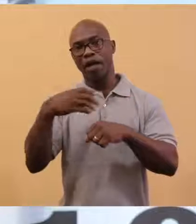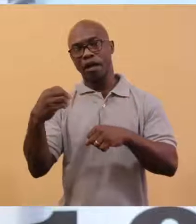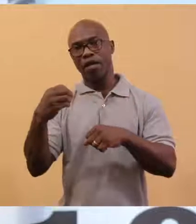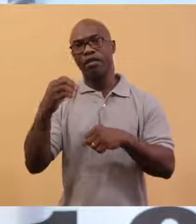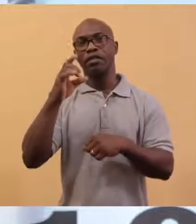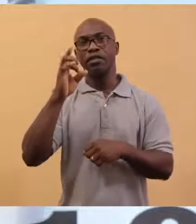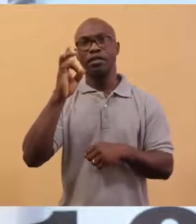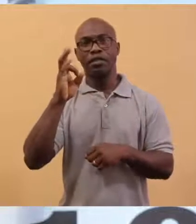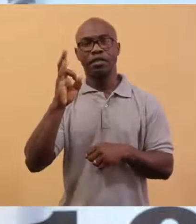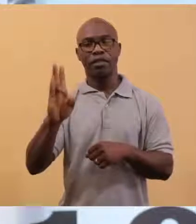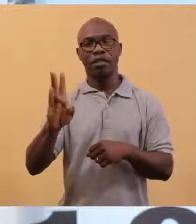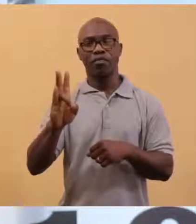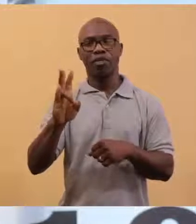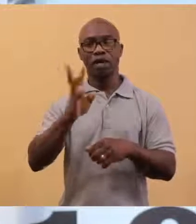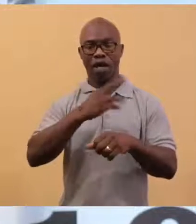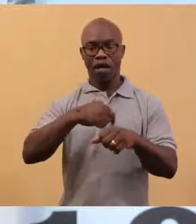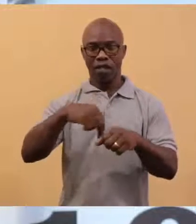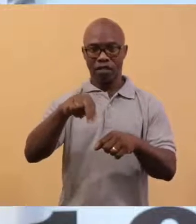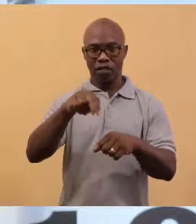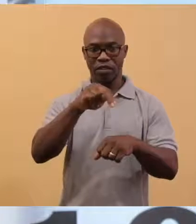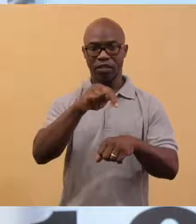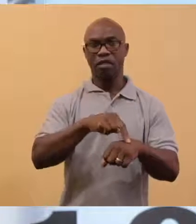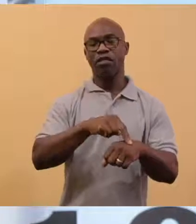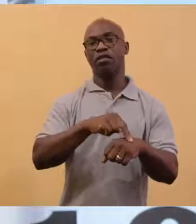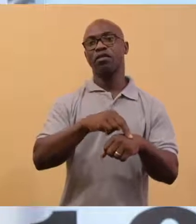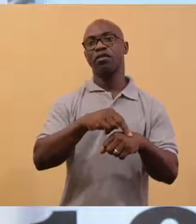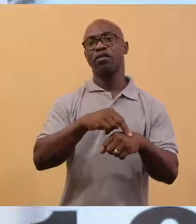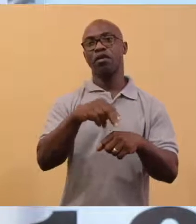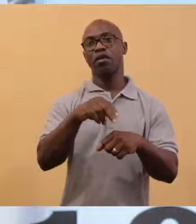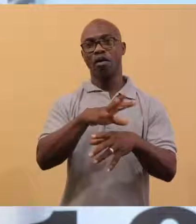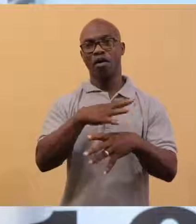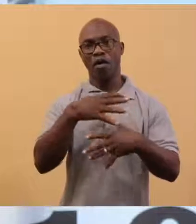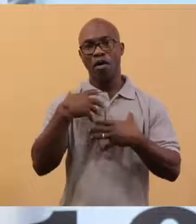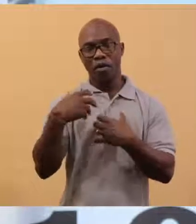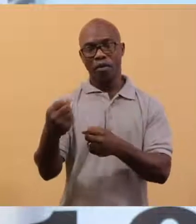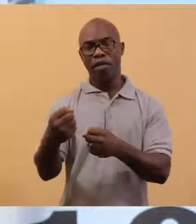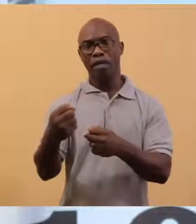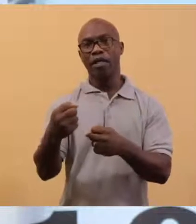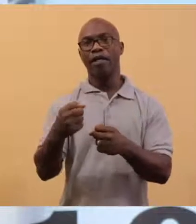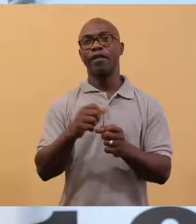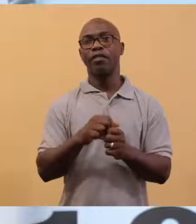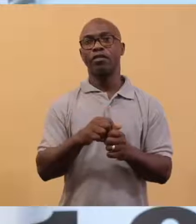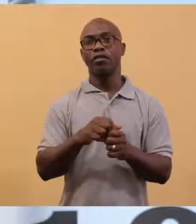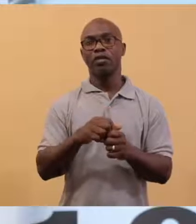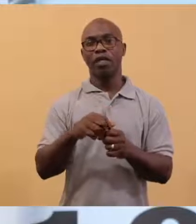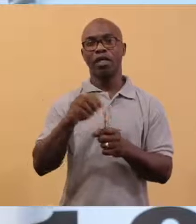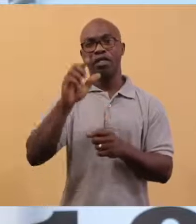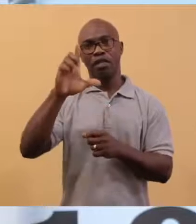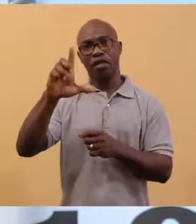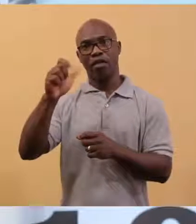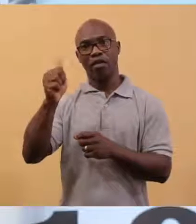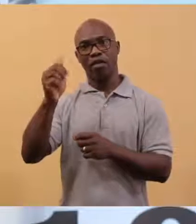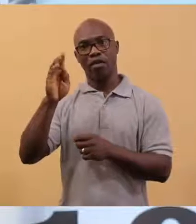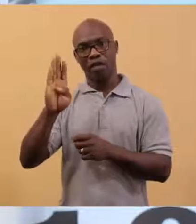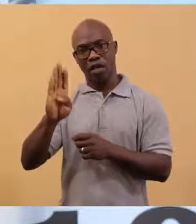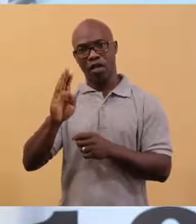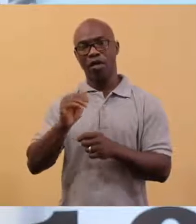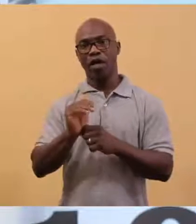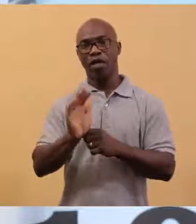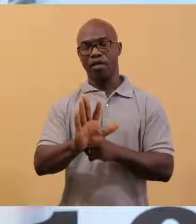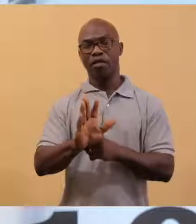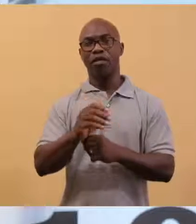the staff of the National Public Health Reference Laboratory for your continued effort in this fight.